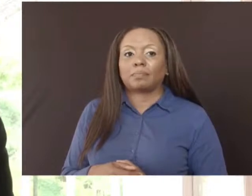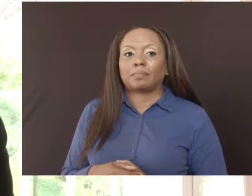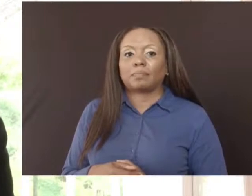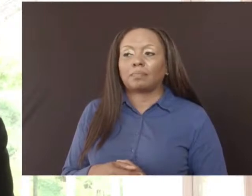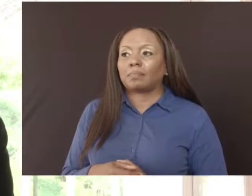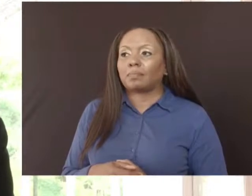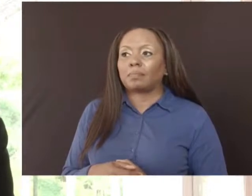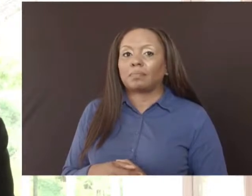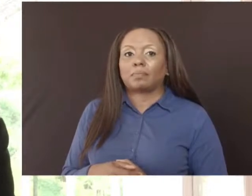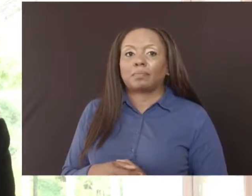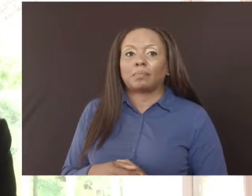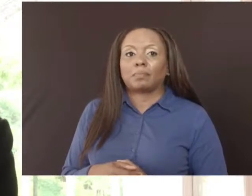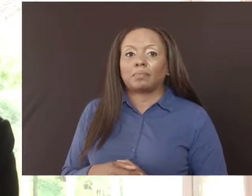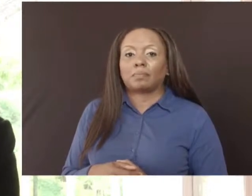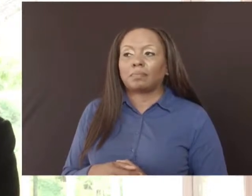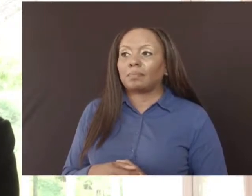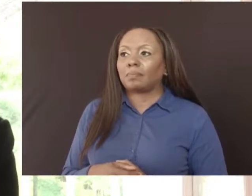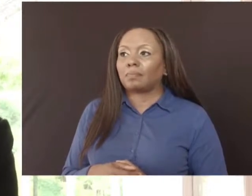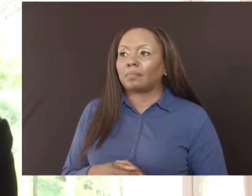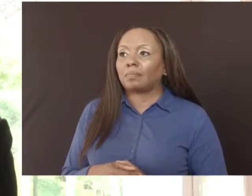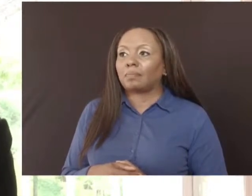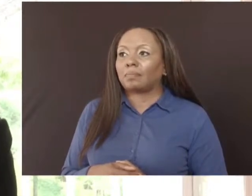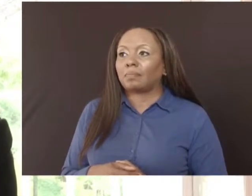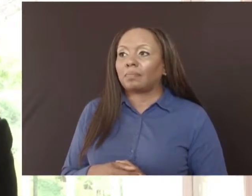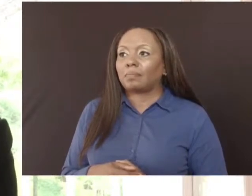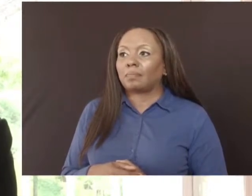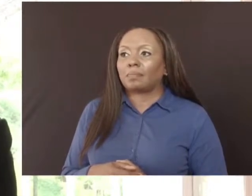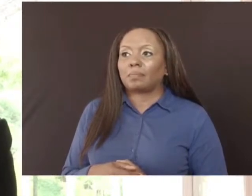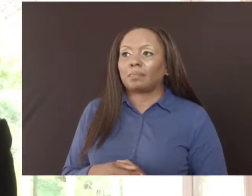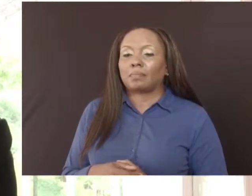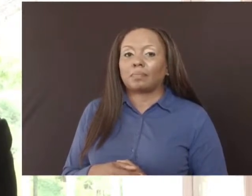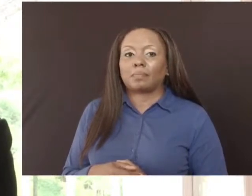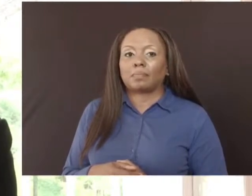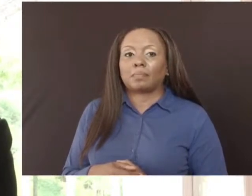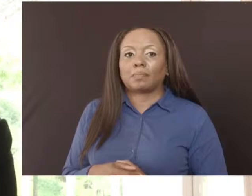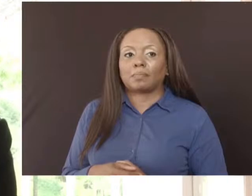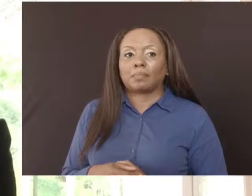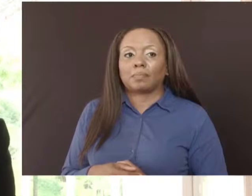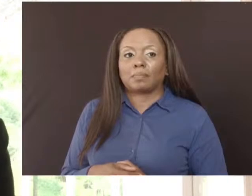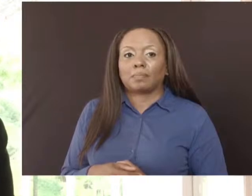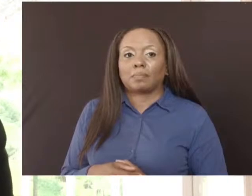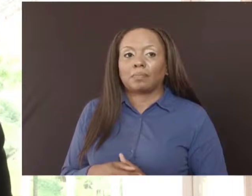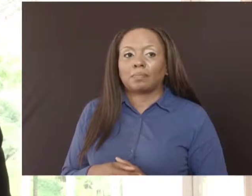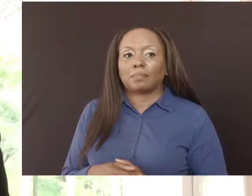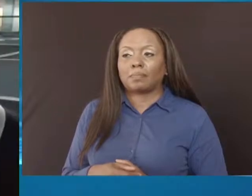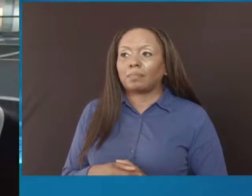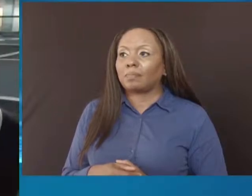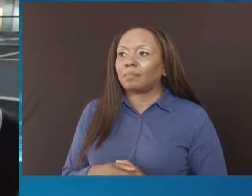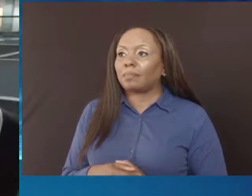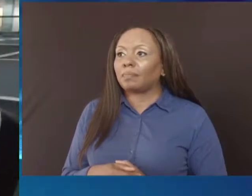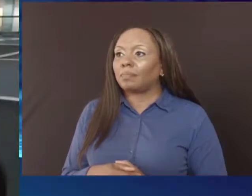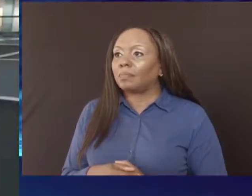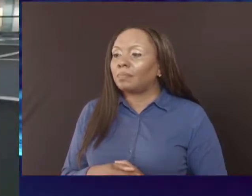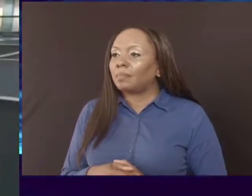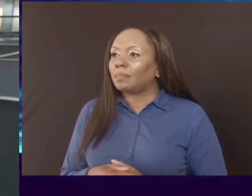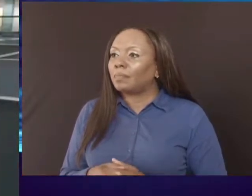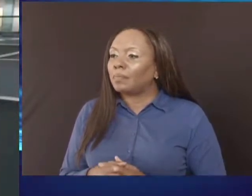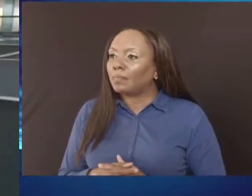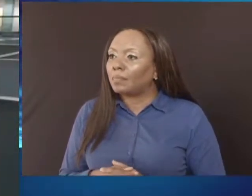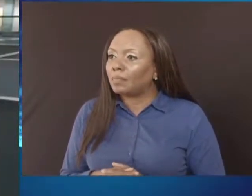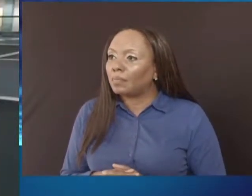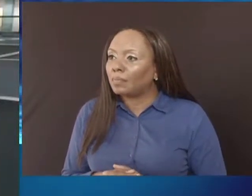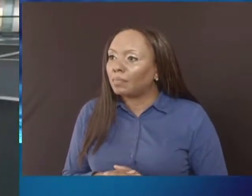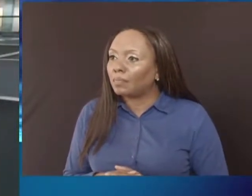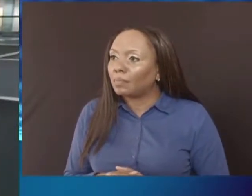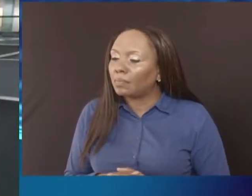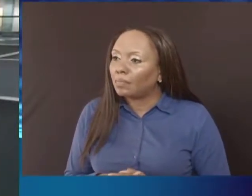Yeah. Yes. Good morning. This is Carlos Howell here again. I want to go back to the body issue. Some people are